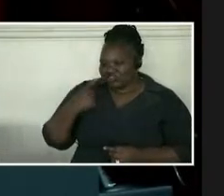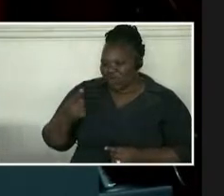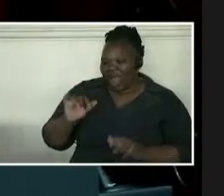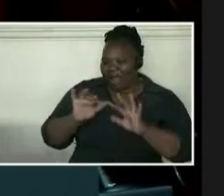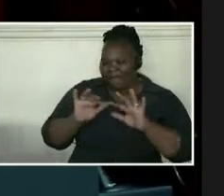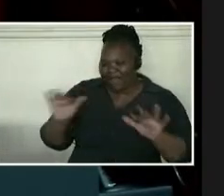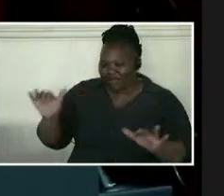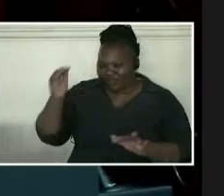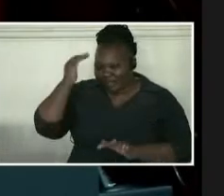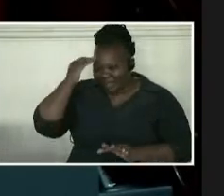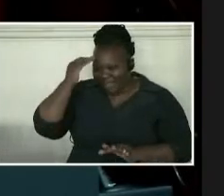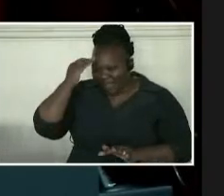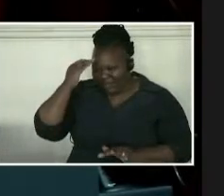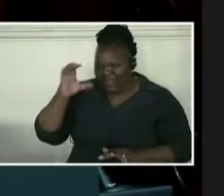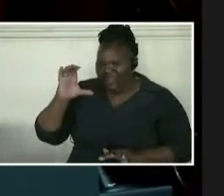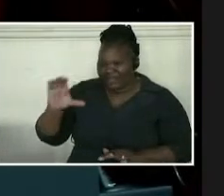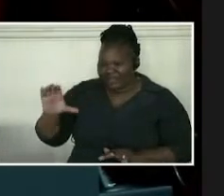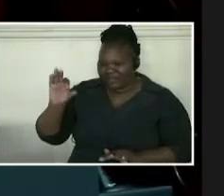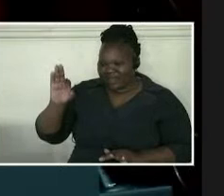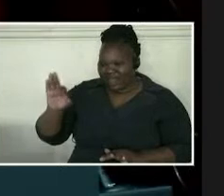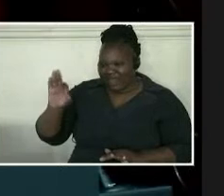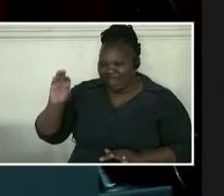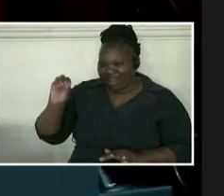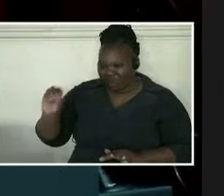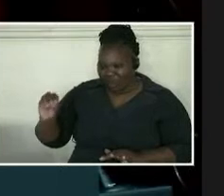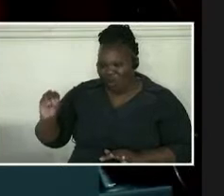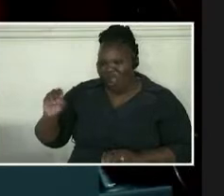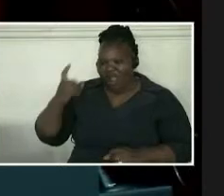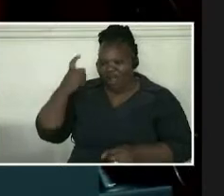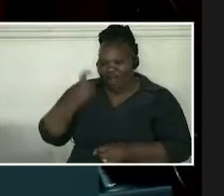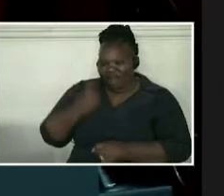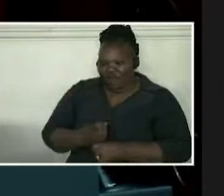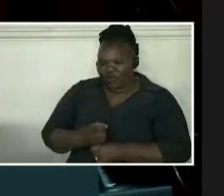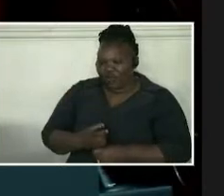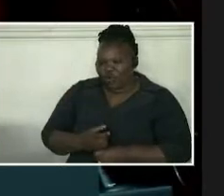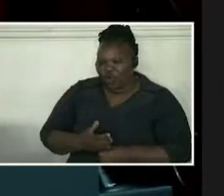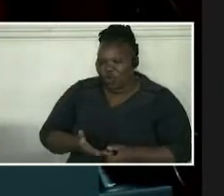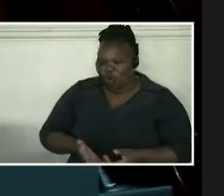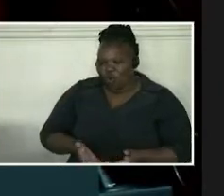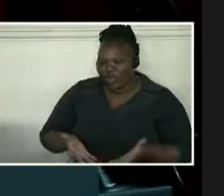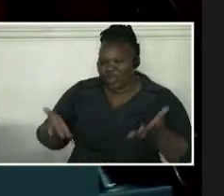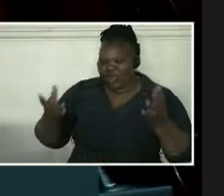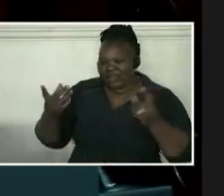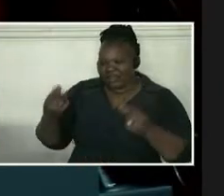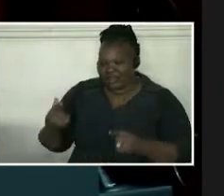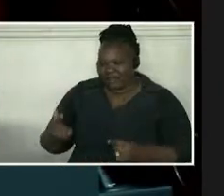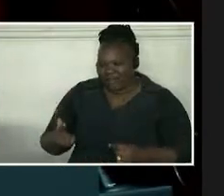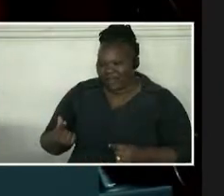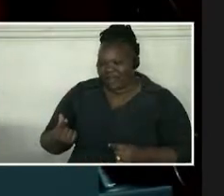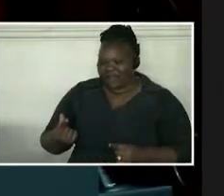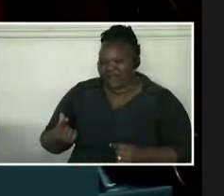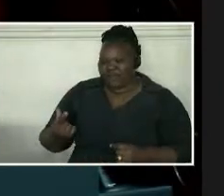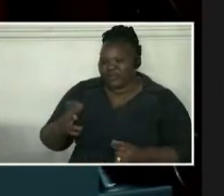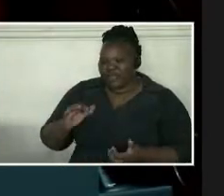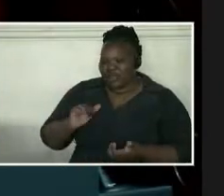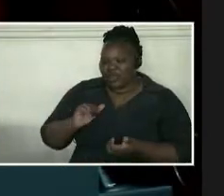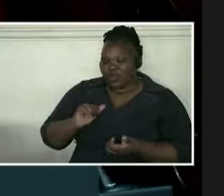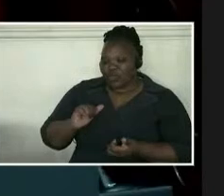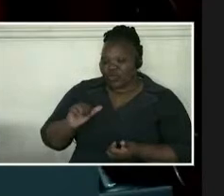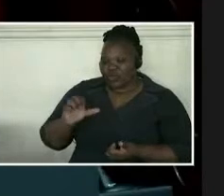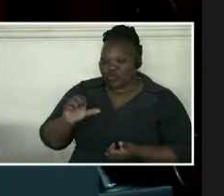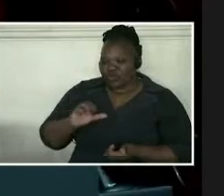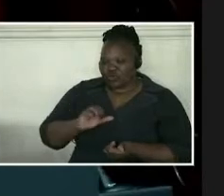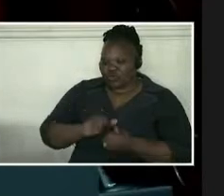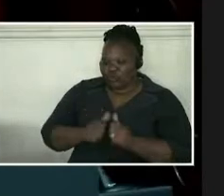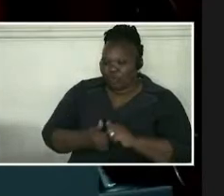domain the cfo just refuses to release the funds since she is id the department came under the spotlight for the